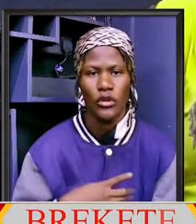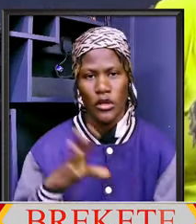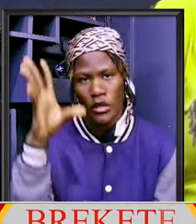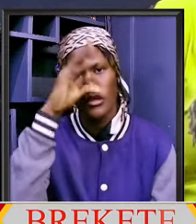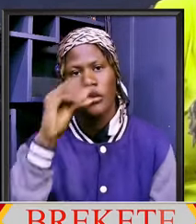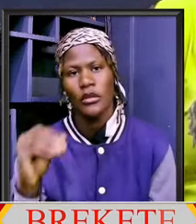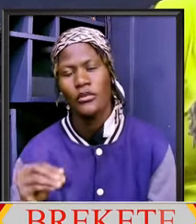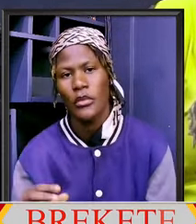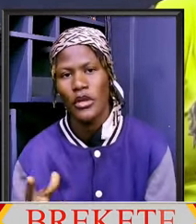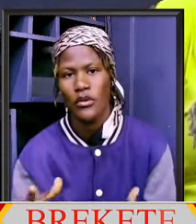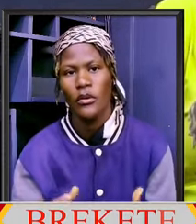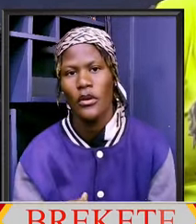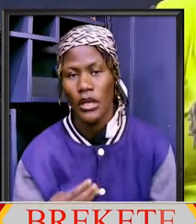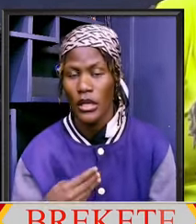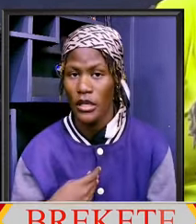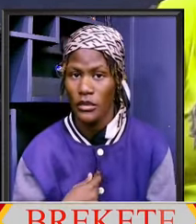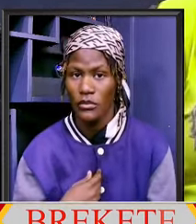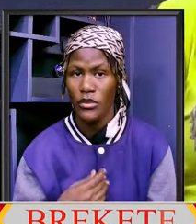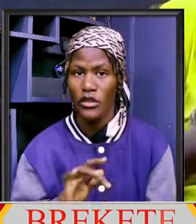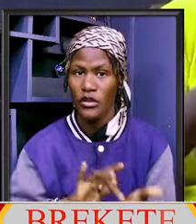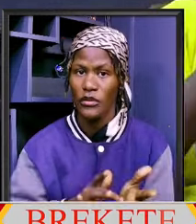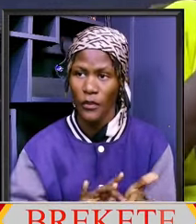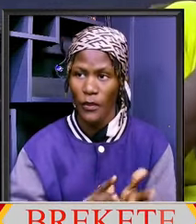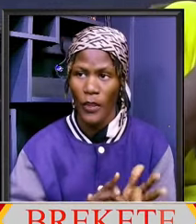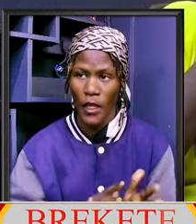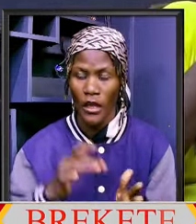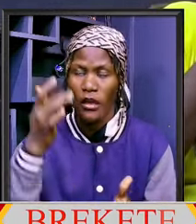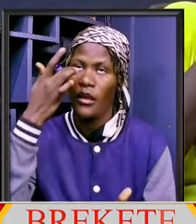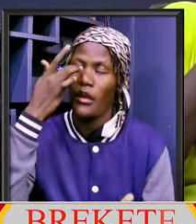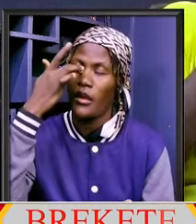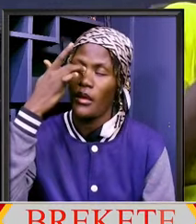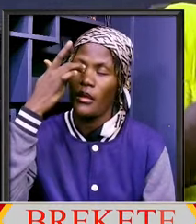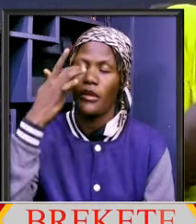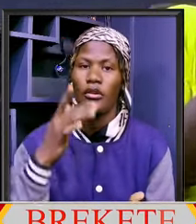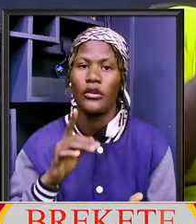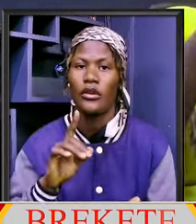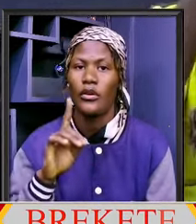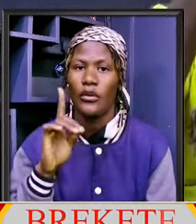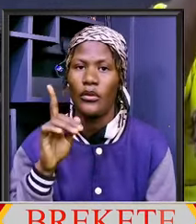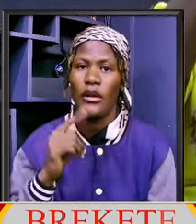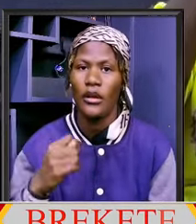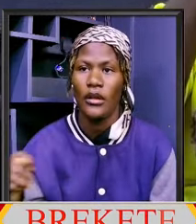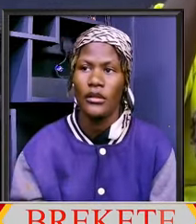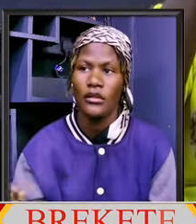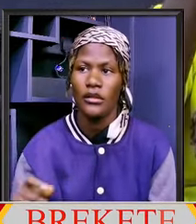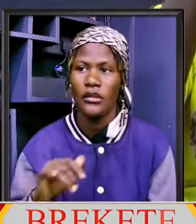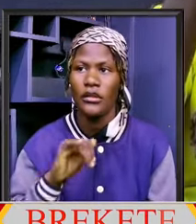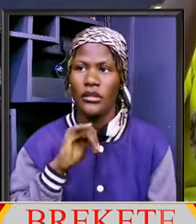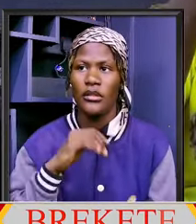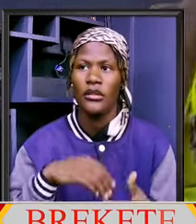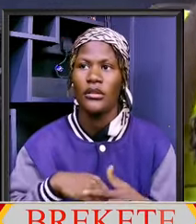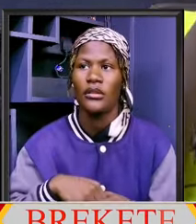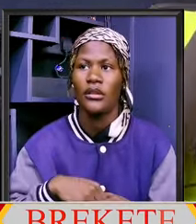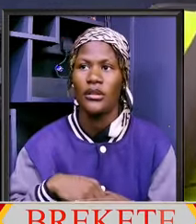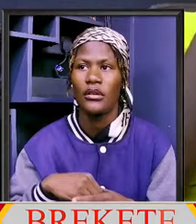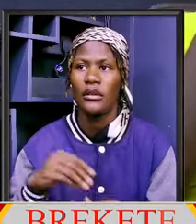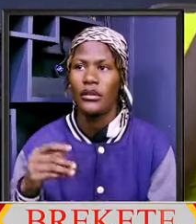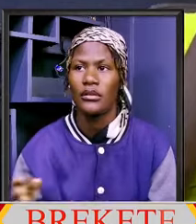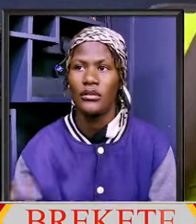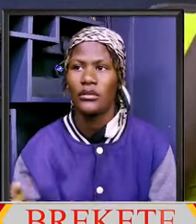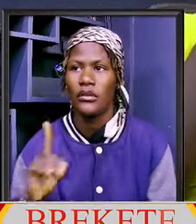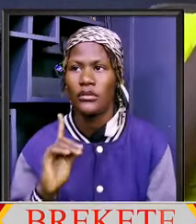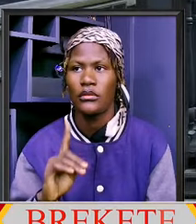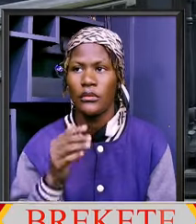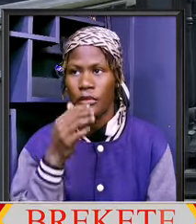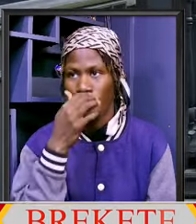me. Give me drops, eye drop. One thing, now outside one, they carry come.